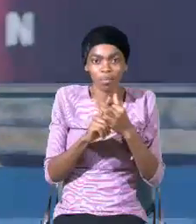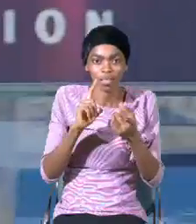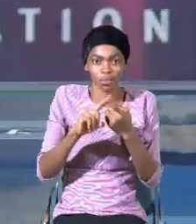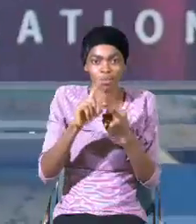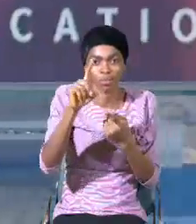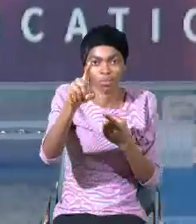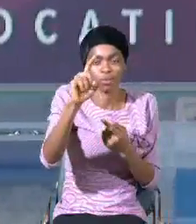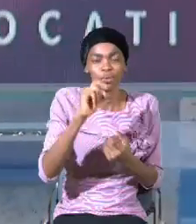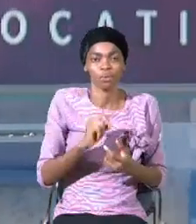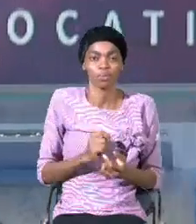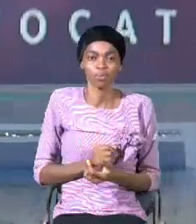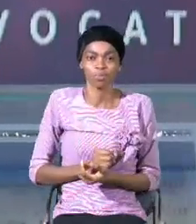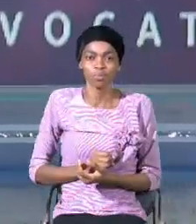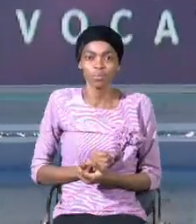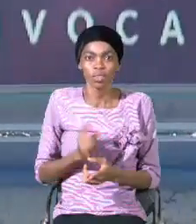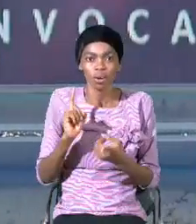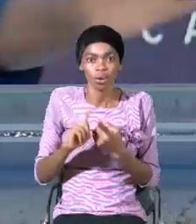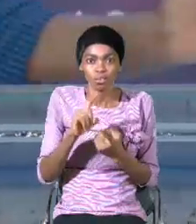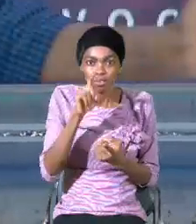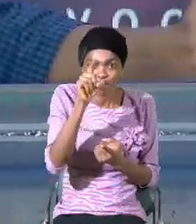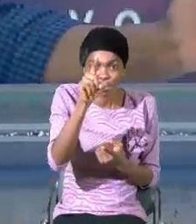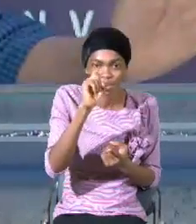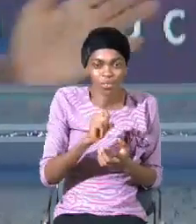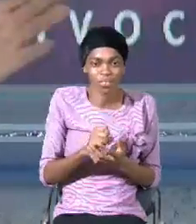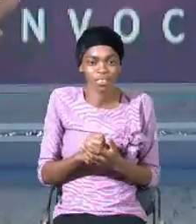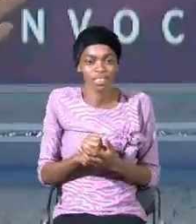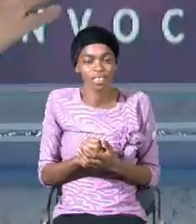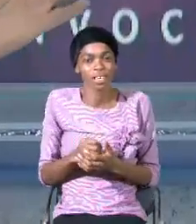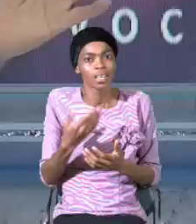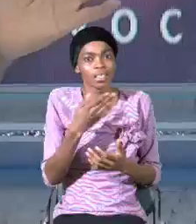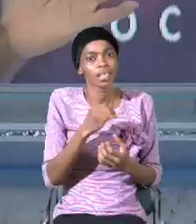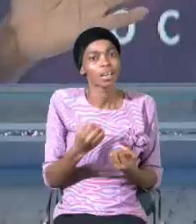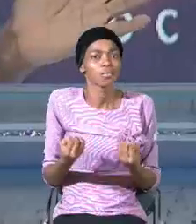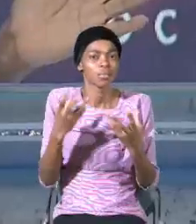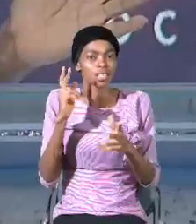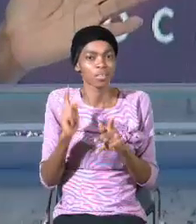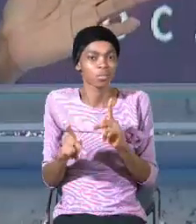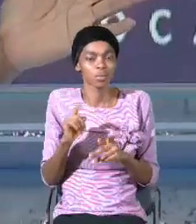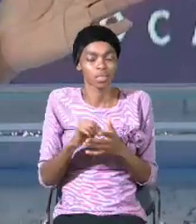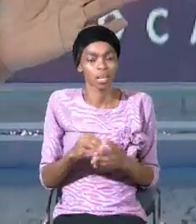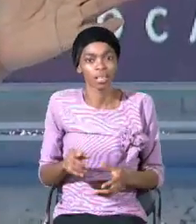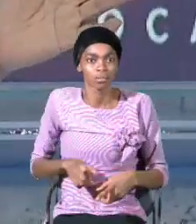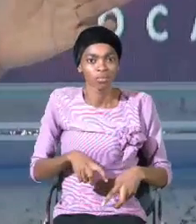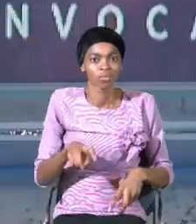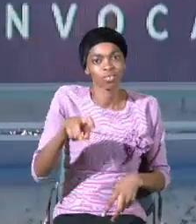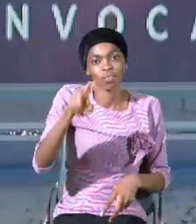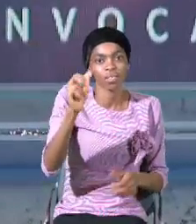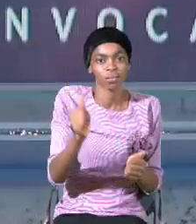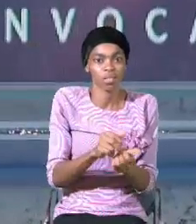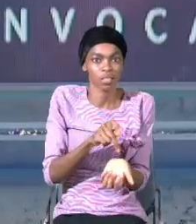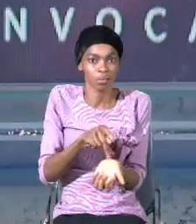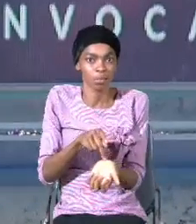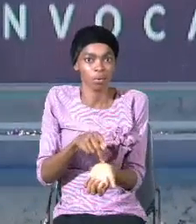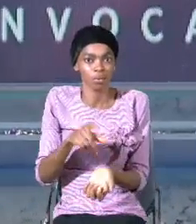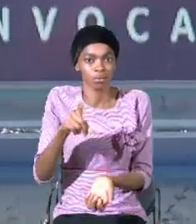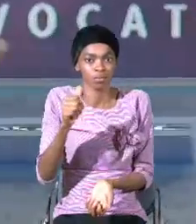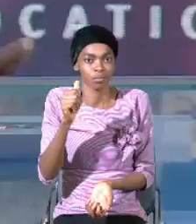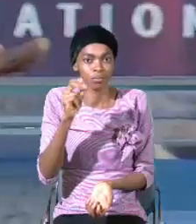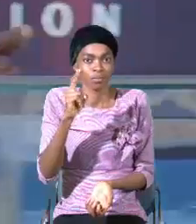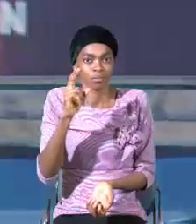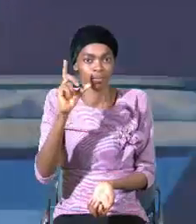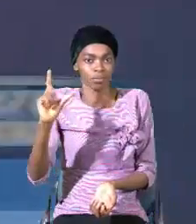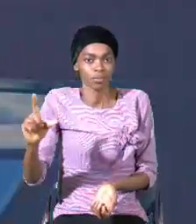thee. Unto thee. There were many people traveling with Saul of Tarsus that day. But